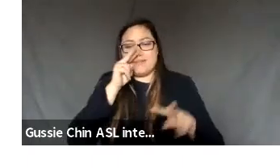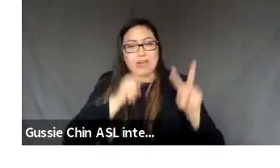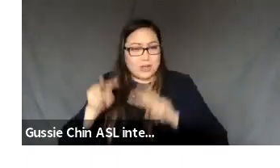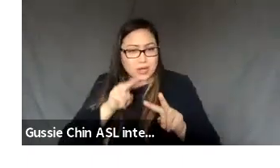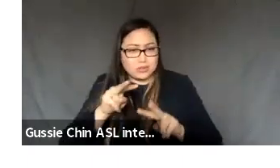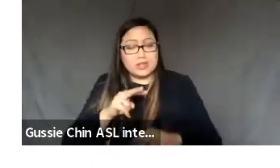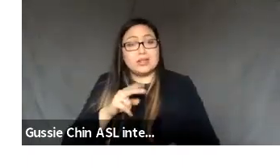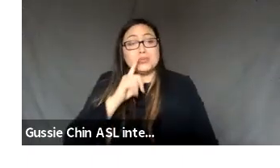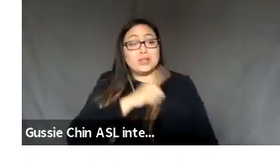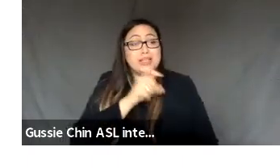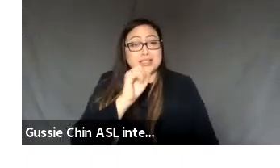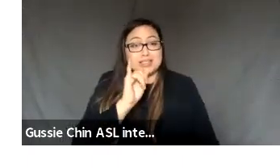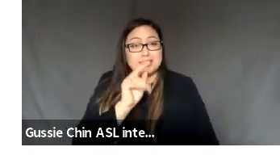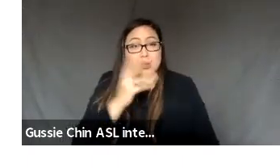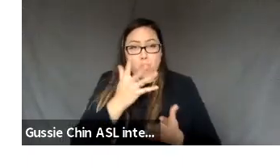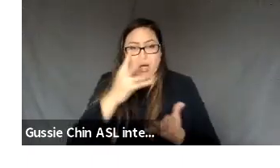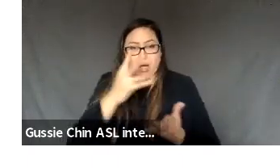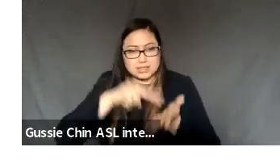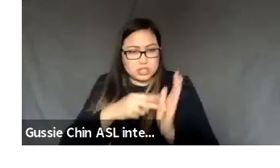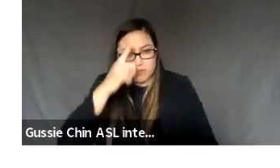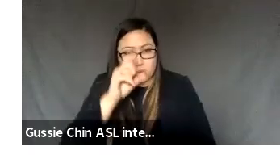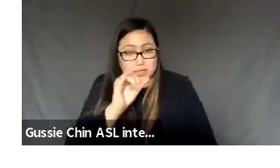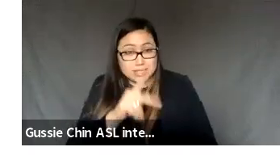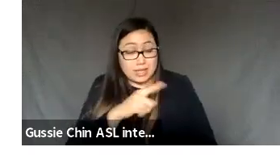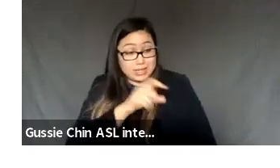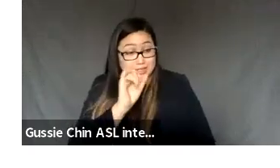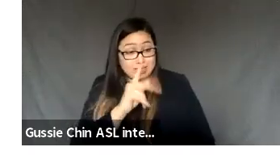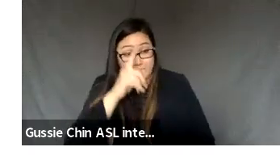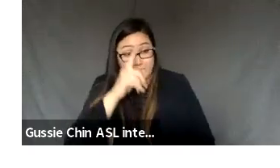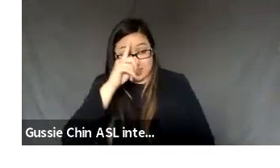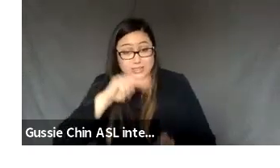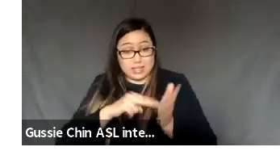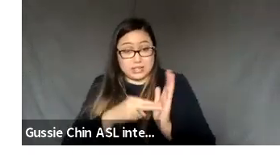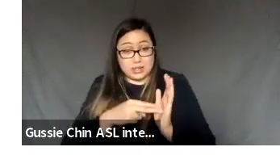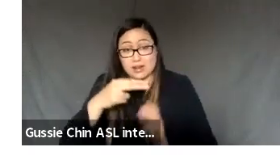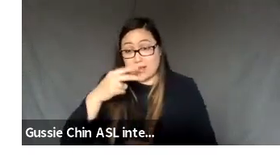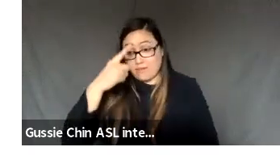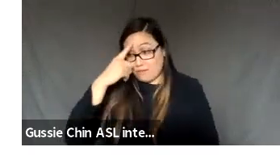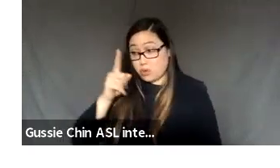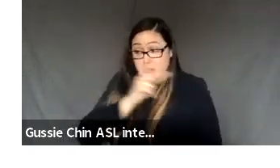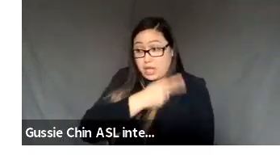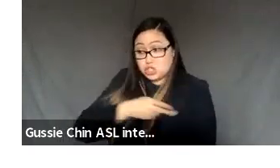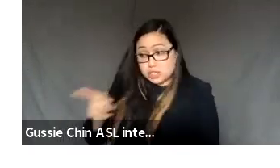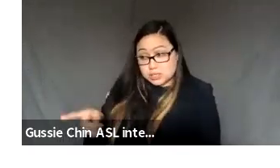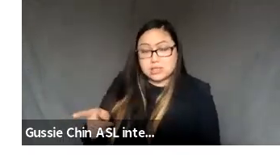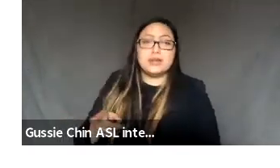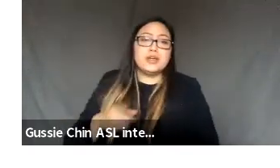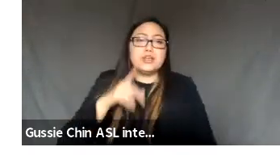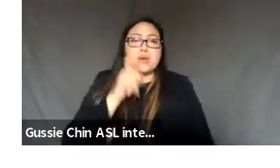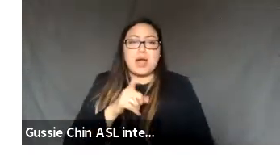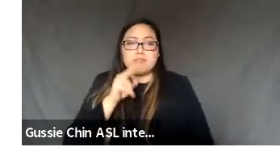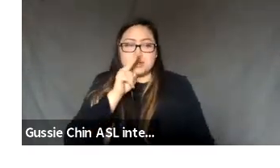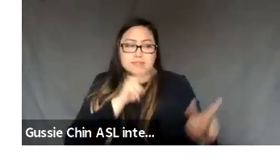sink. What's the intentions for the sink? It is the sink intended to be used by the patient. So you have to look at how